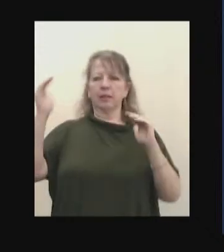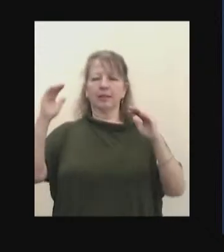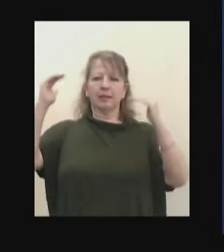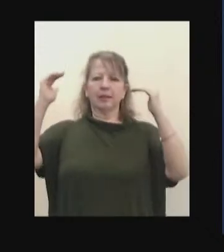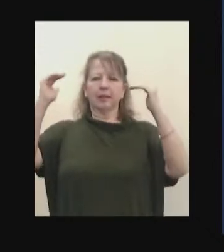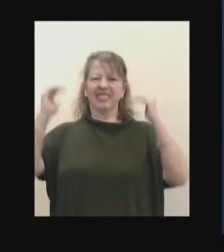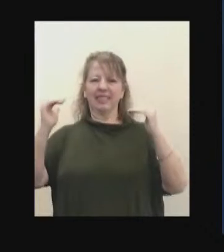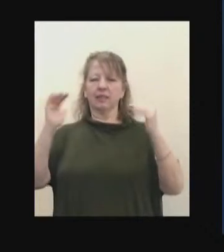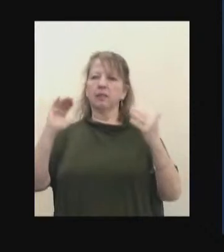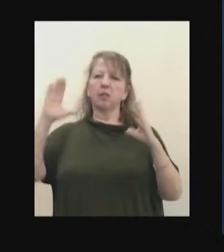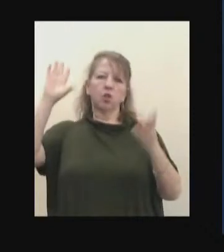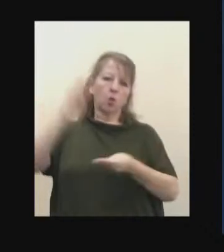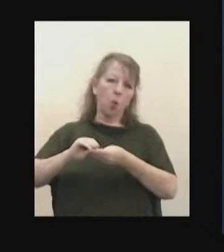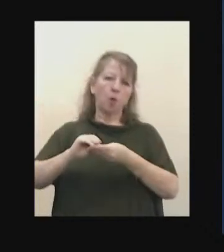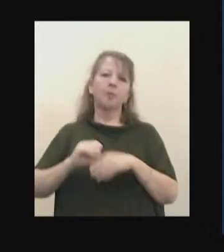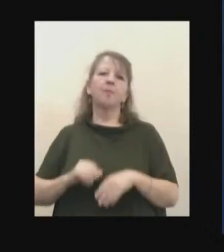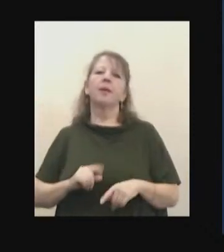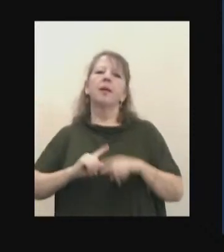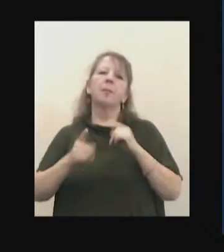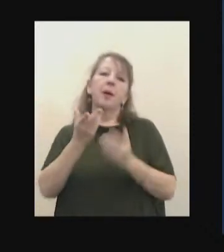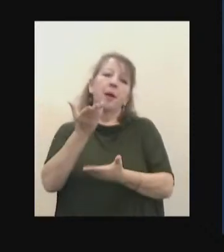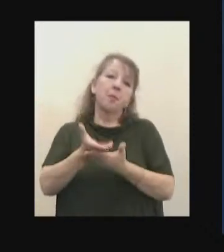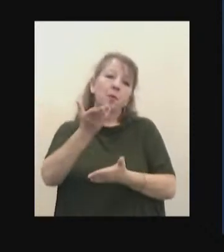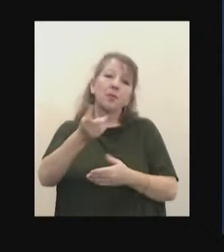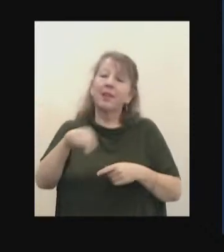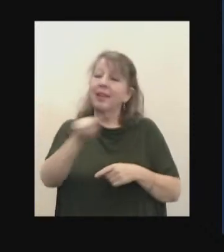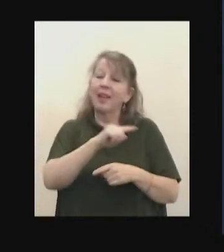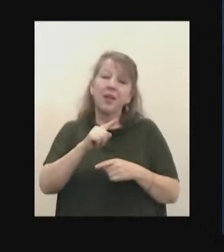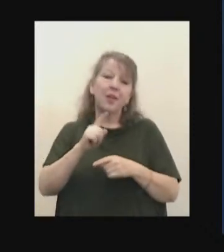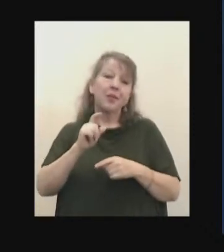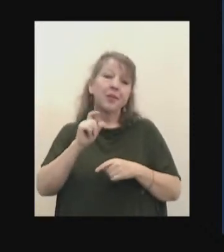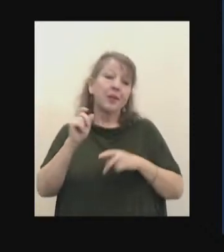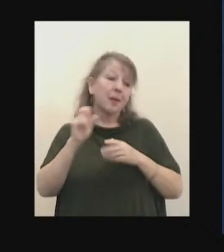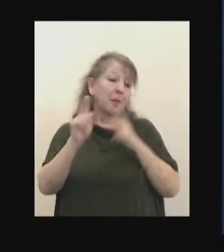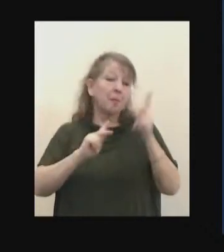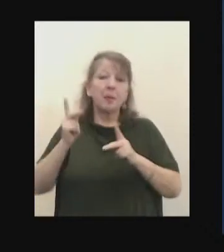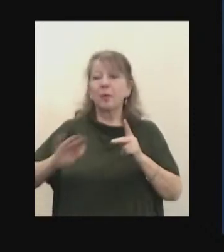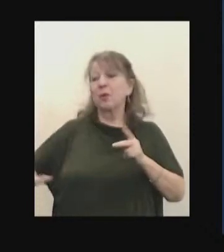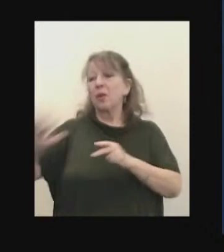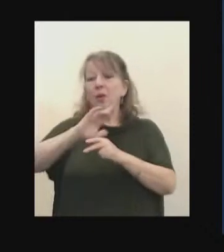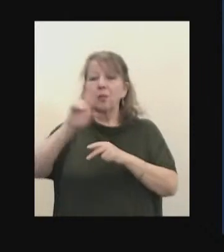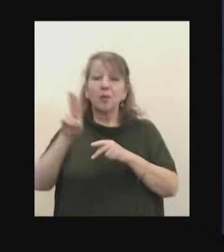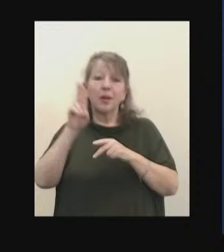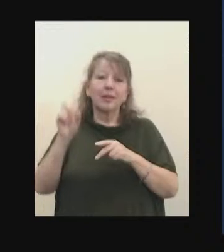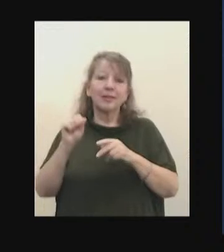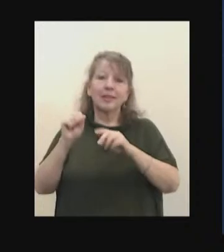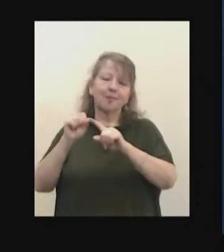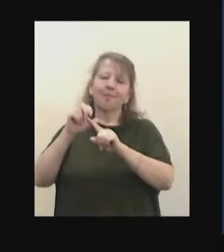reflective of the community's prevalence and the transmission of COVID-19 in our community in general.